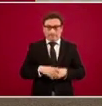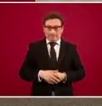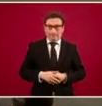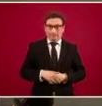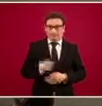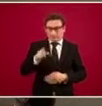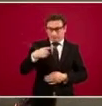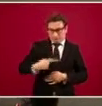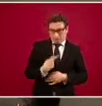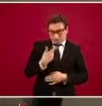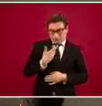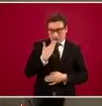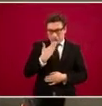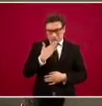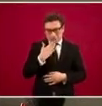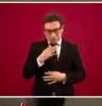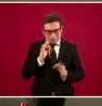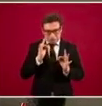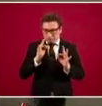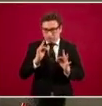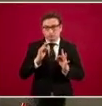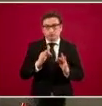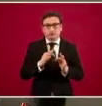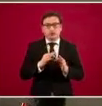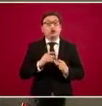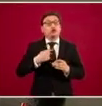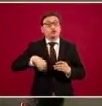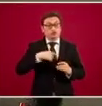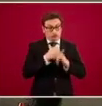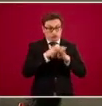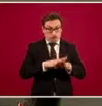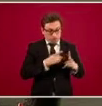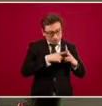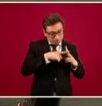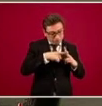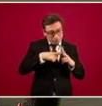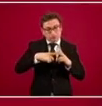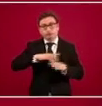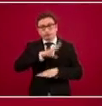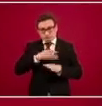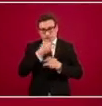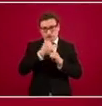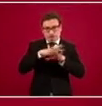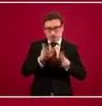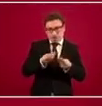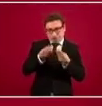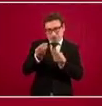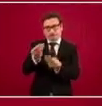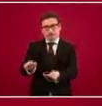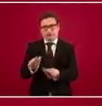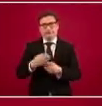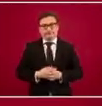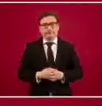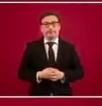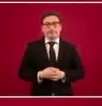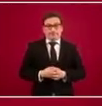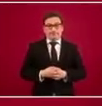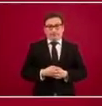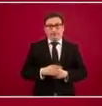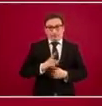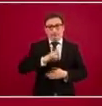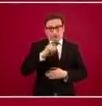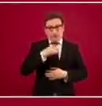Yes. Okay, I'll take your question about the recovered patients. We have the information in order to